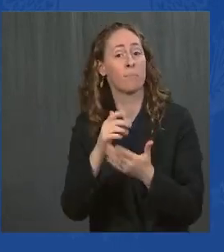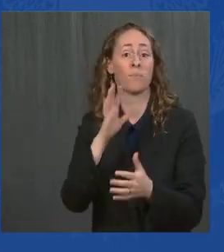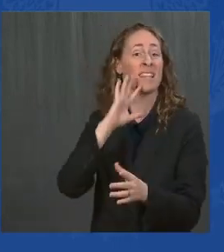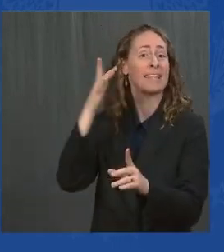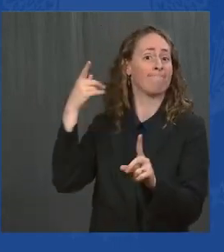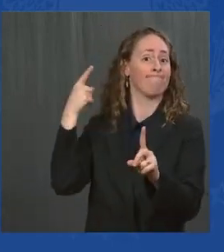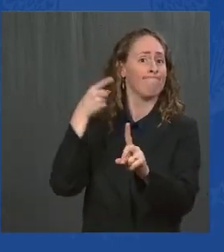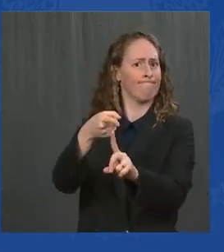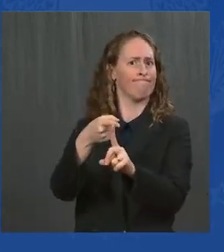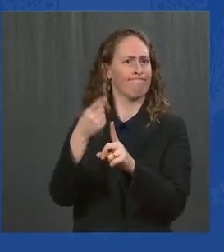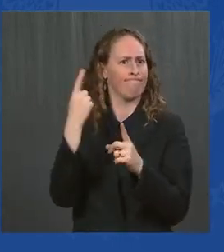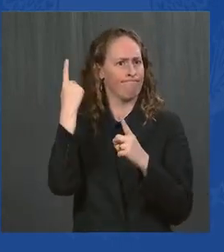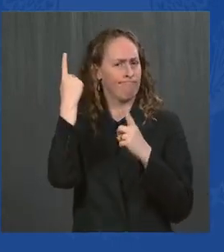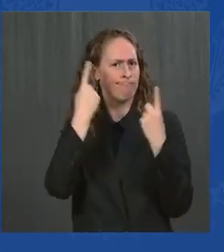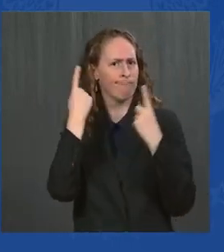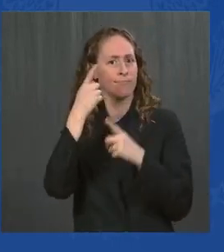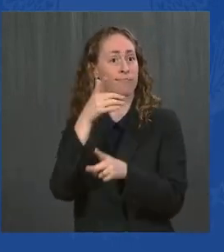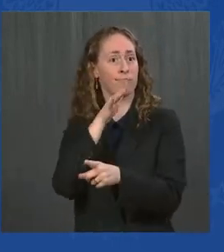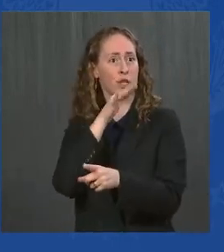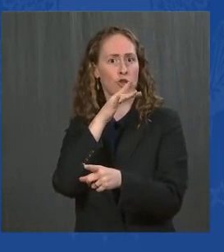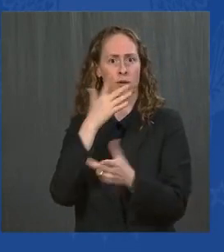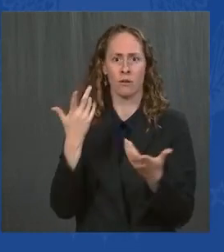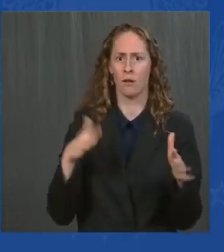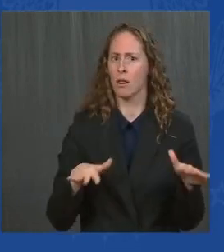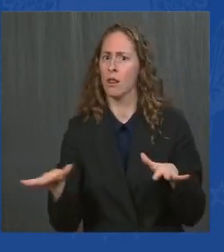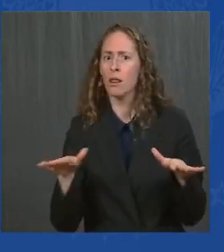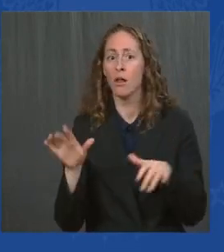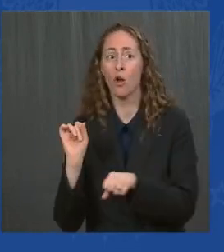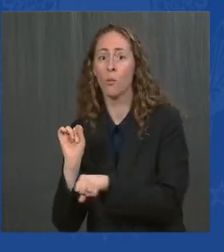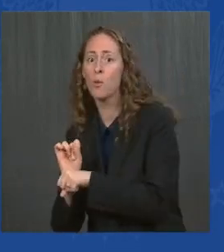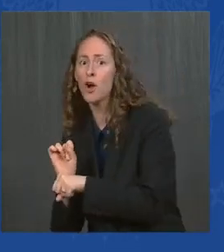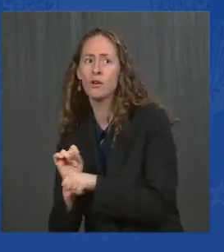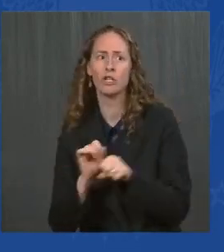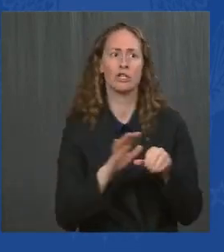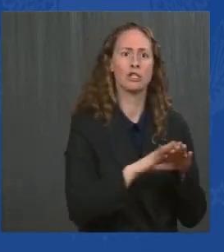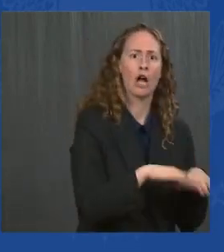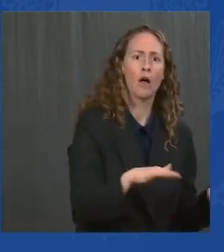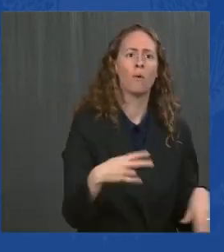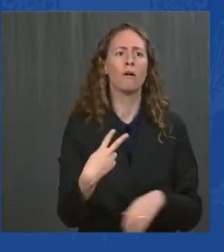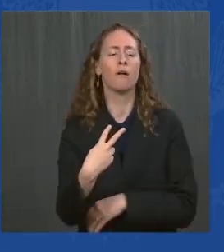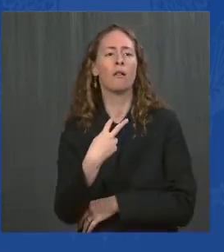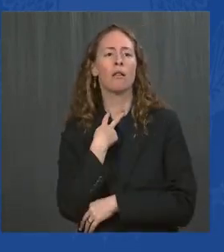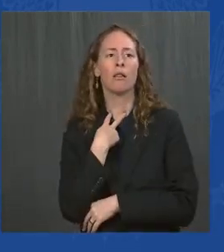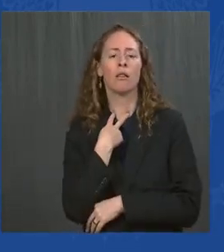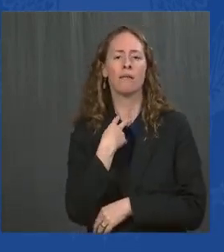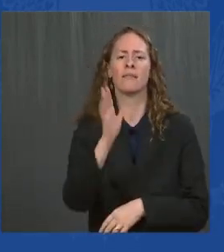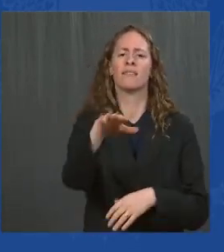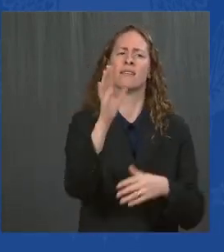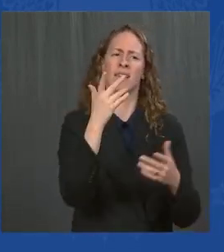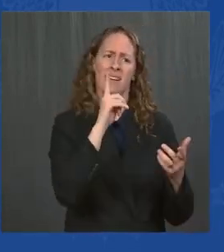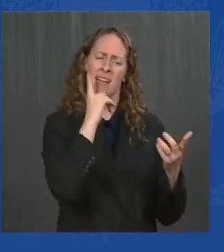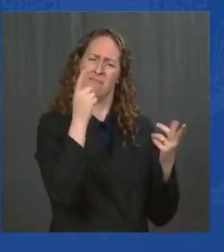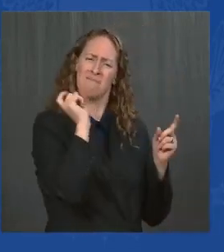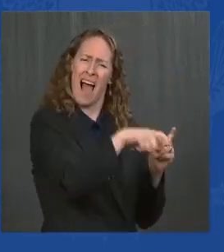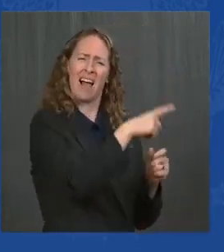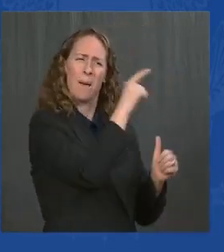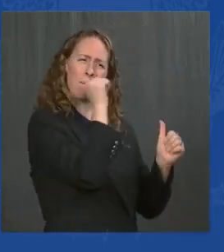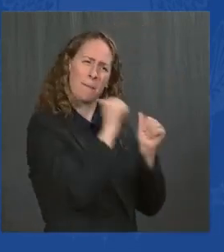market. Both the Senate and the House have taken important steps forward to pass my bipartisan infrastructure